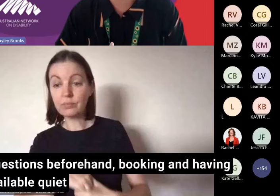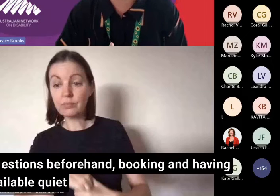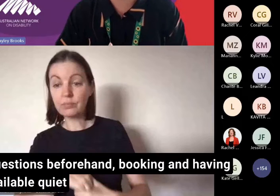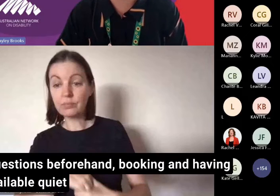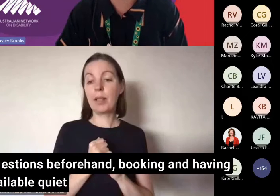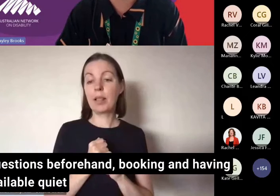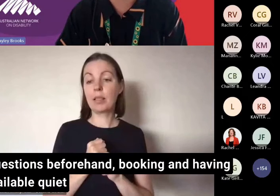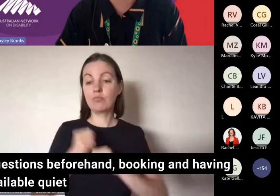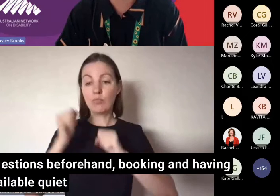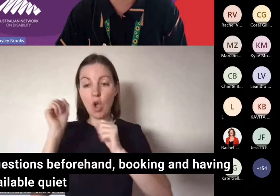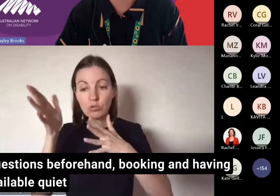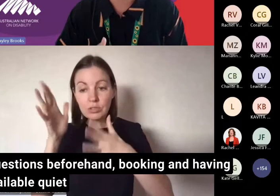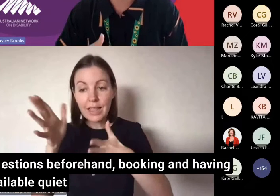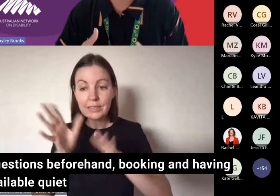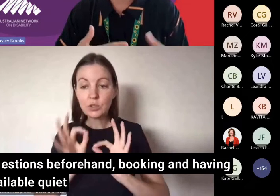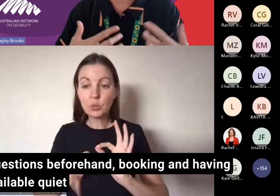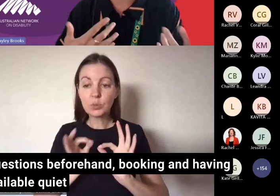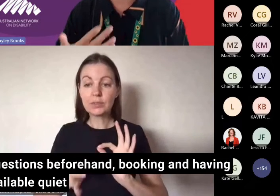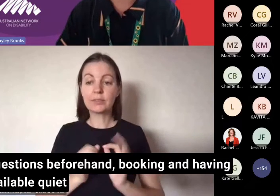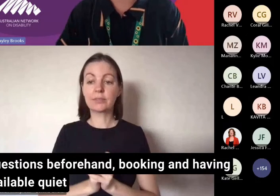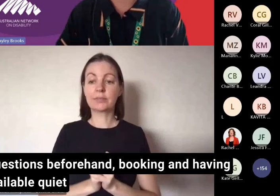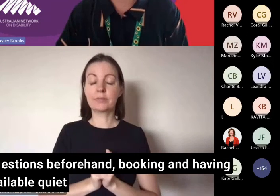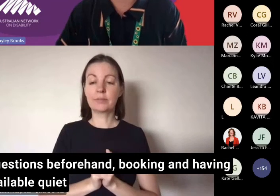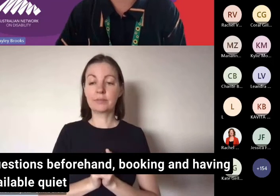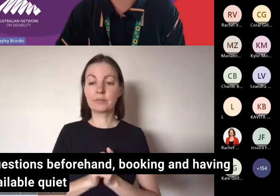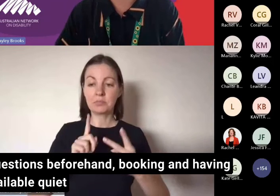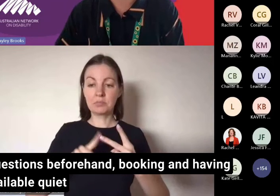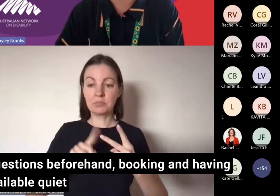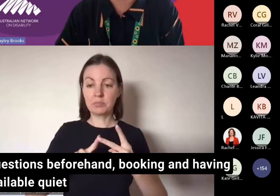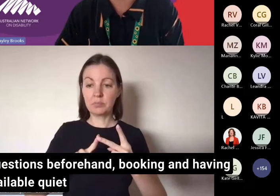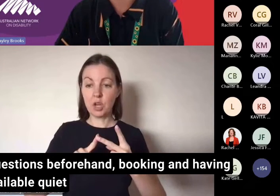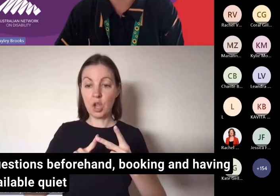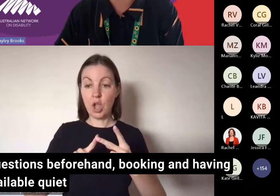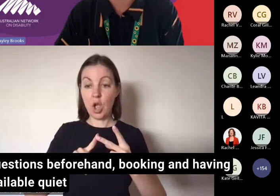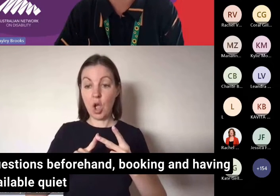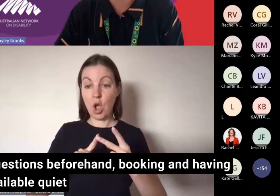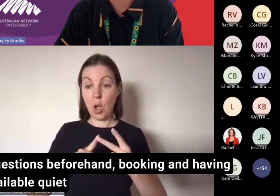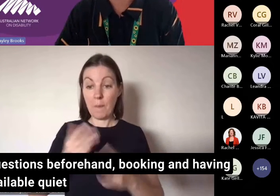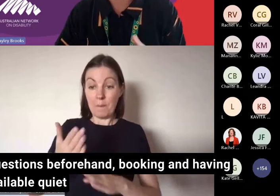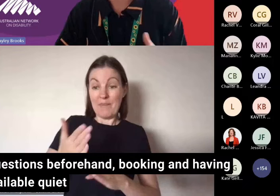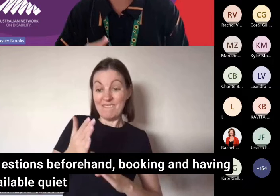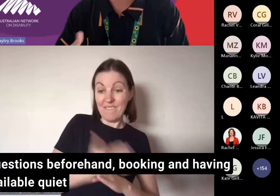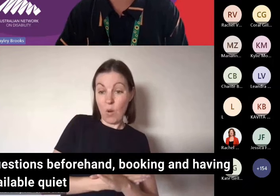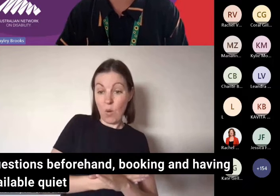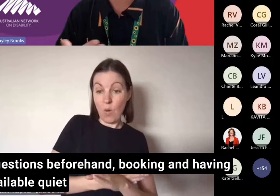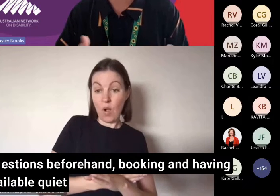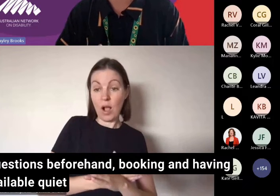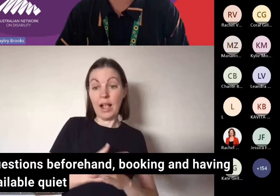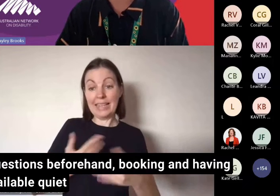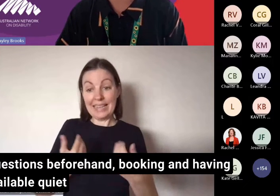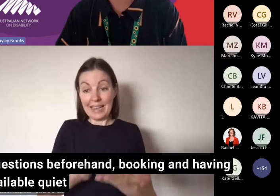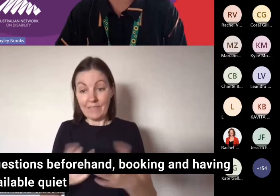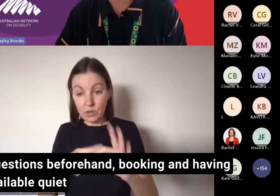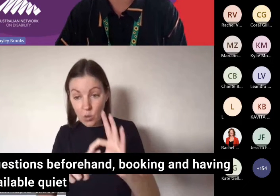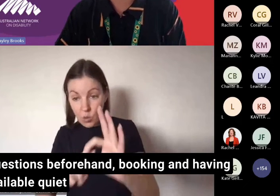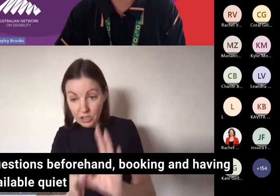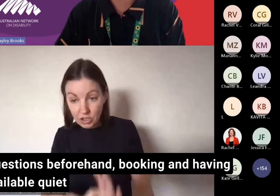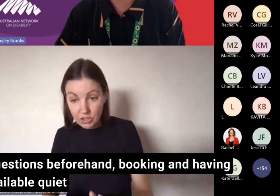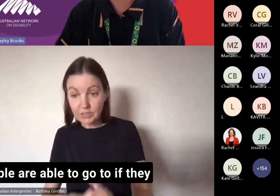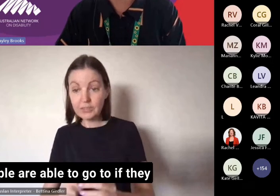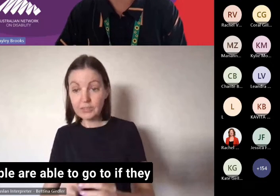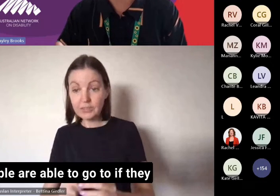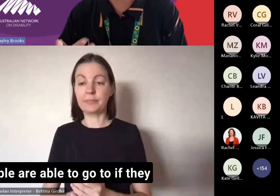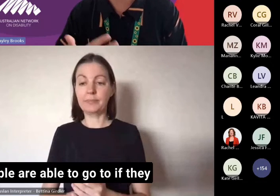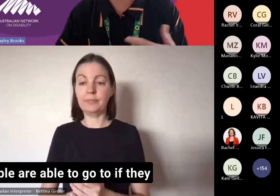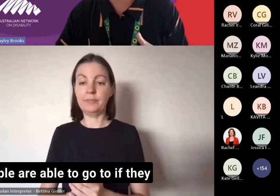sort of Auslan interpreters, providing questions beforehand, booking and having available